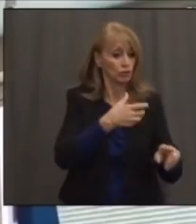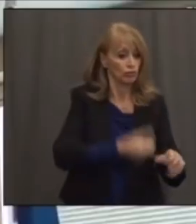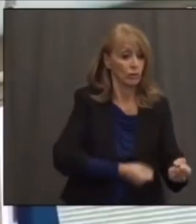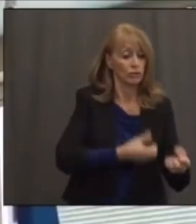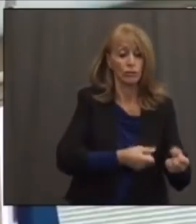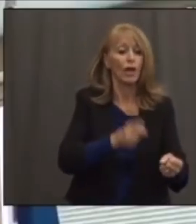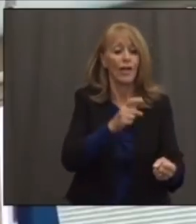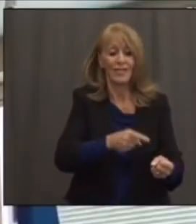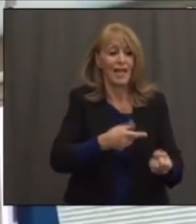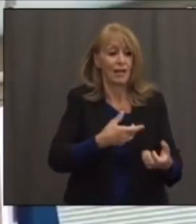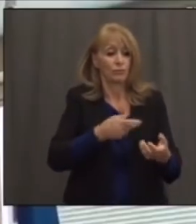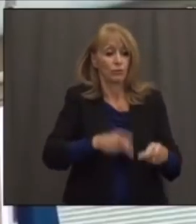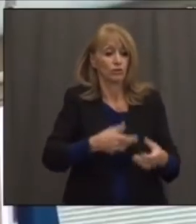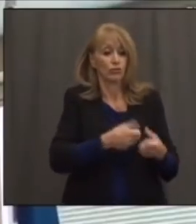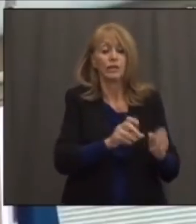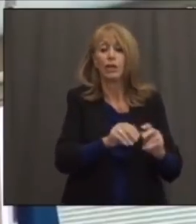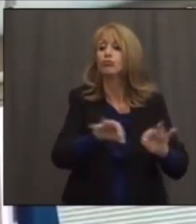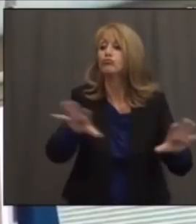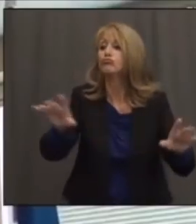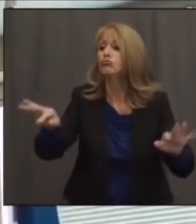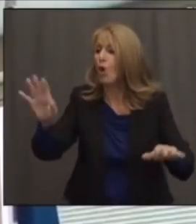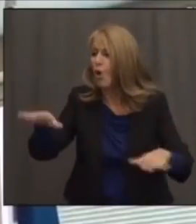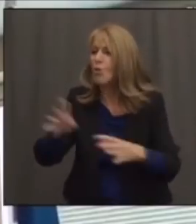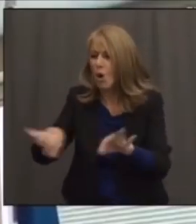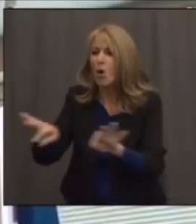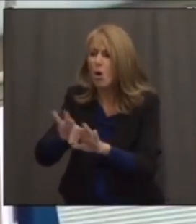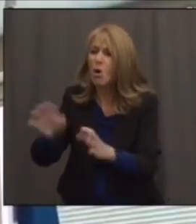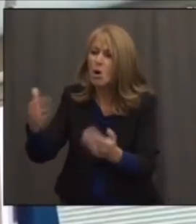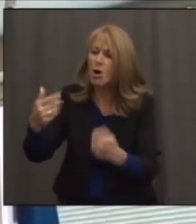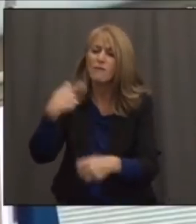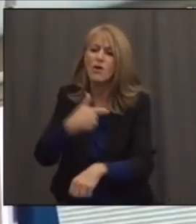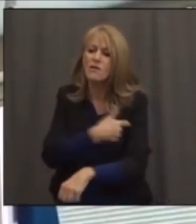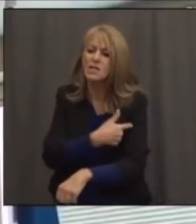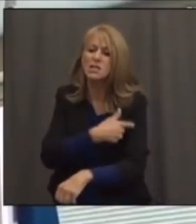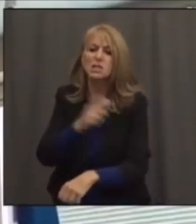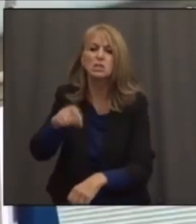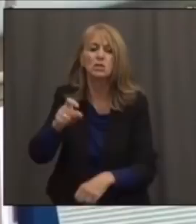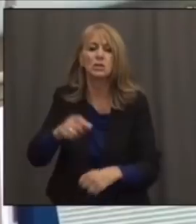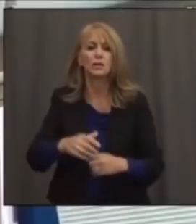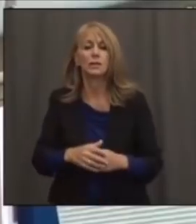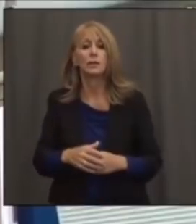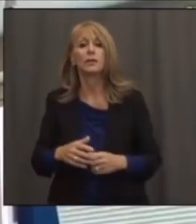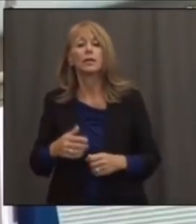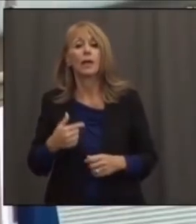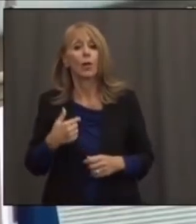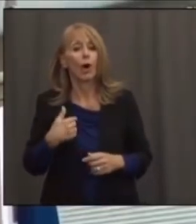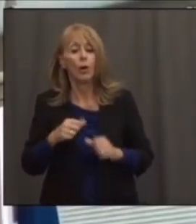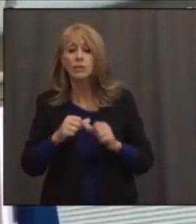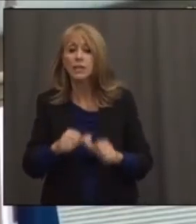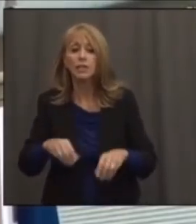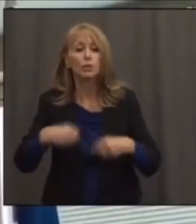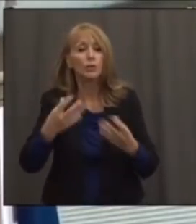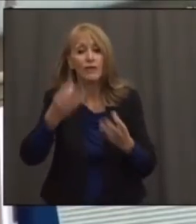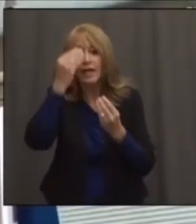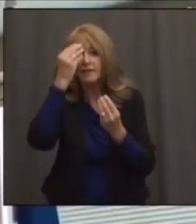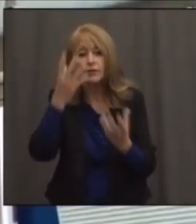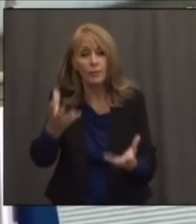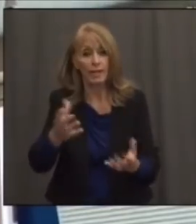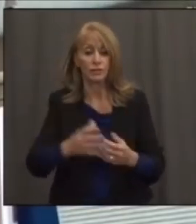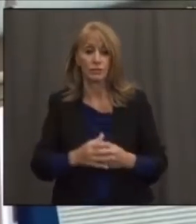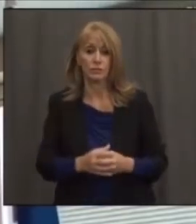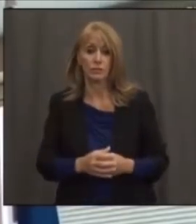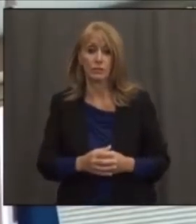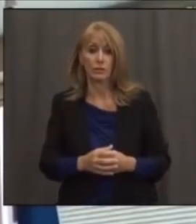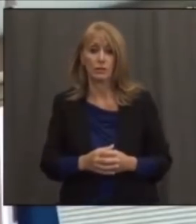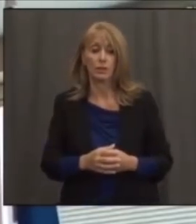out for us about the importance of vaccination. And I keep providing information. What we're learning is that people want to